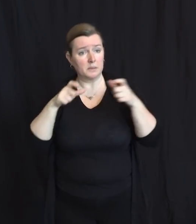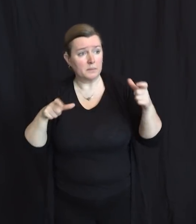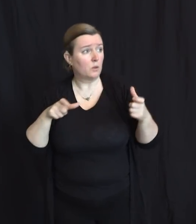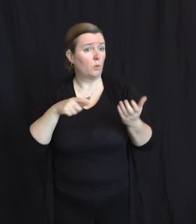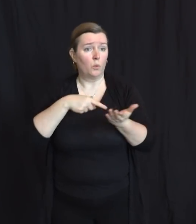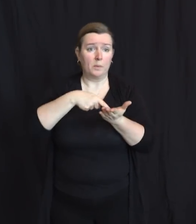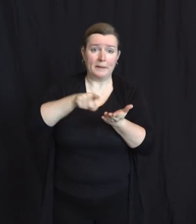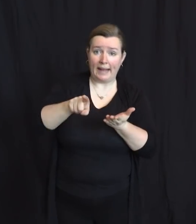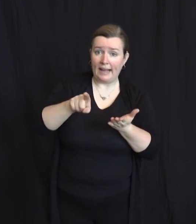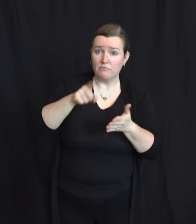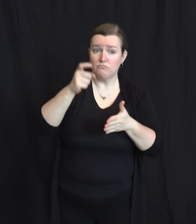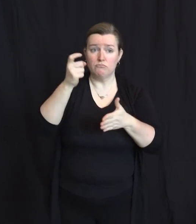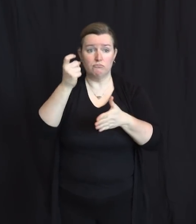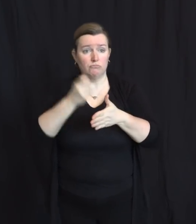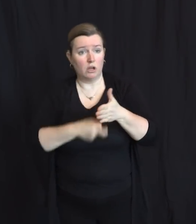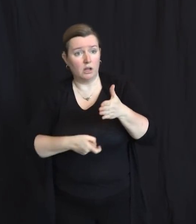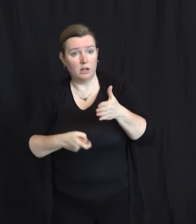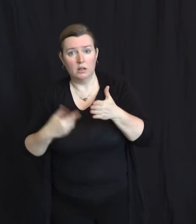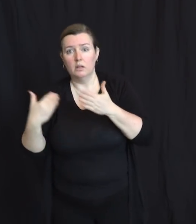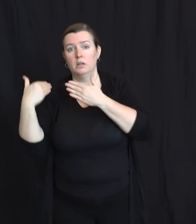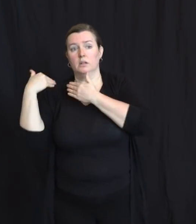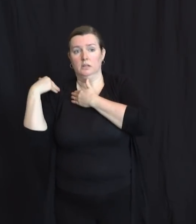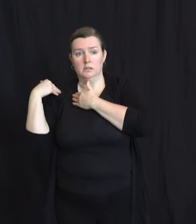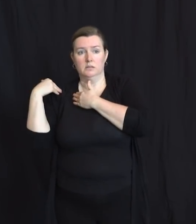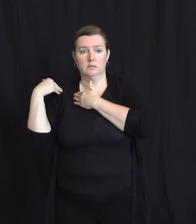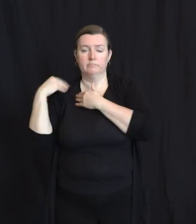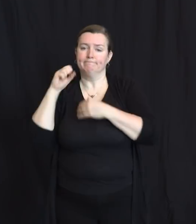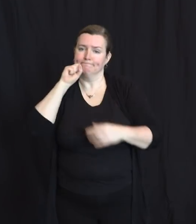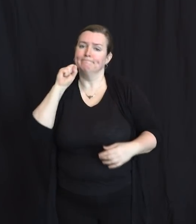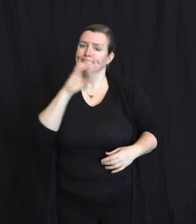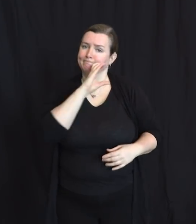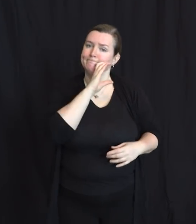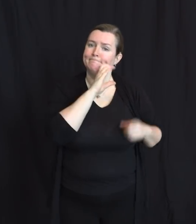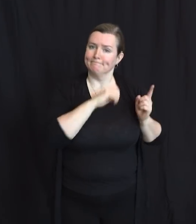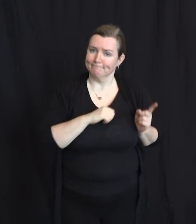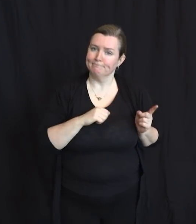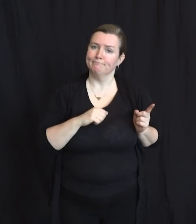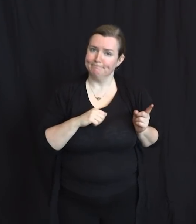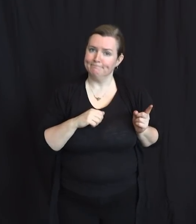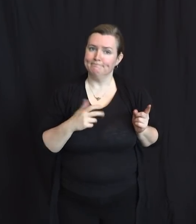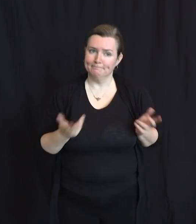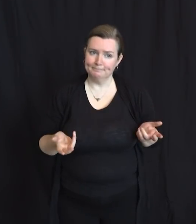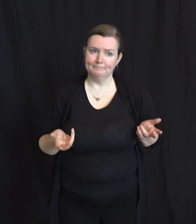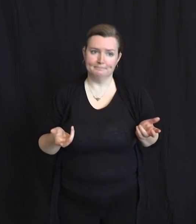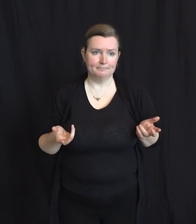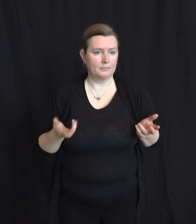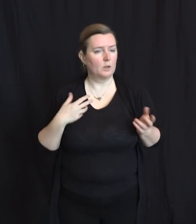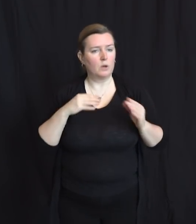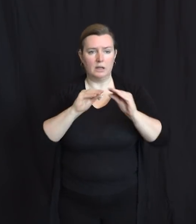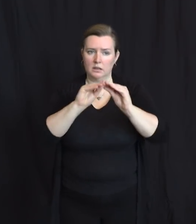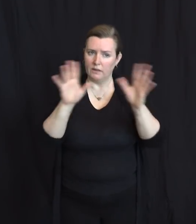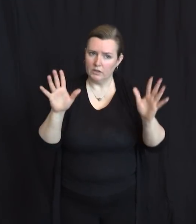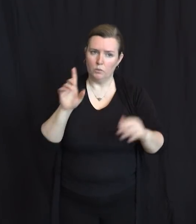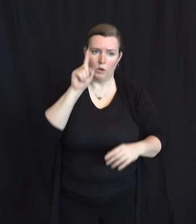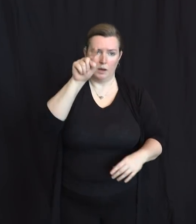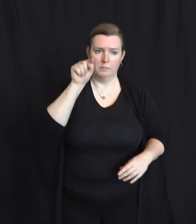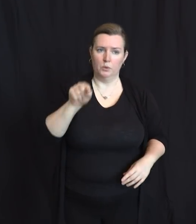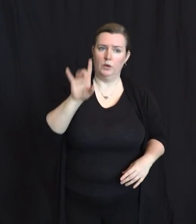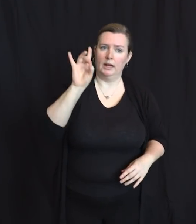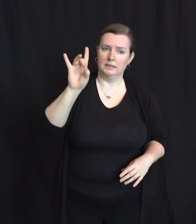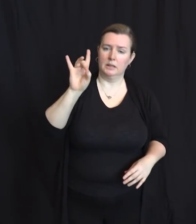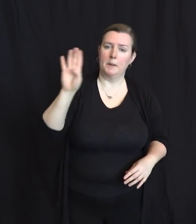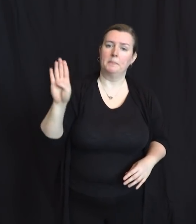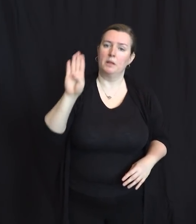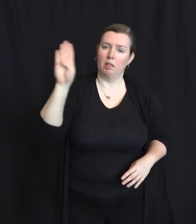our seniors. Think about that as well. So again, let me be clear. $1.8 billion from the CARES Act